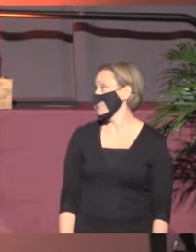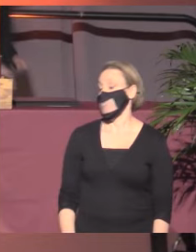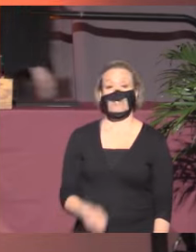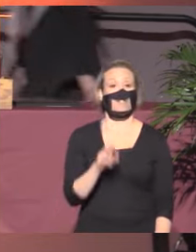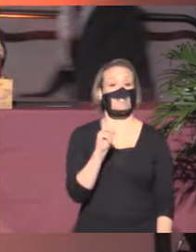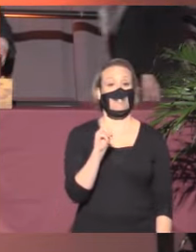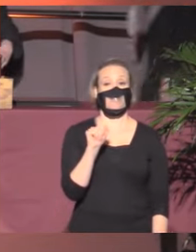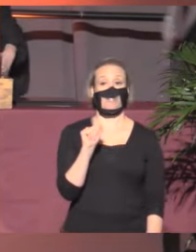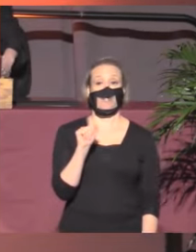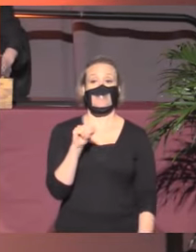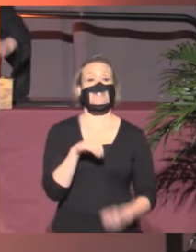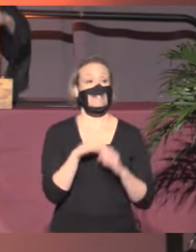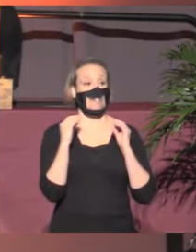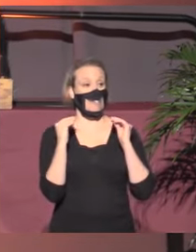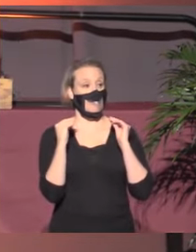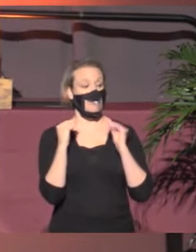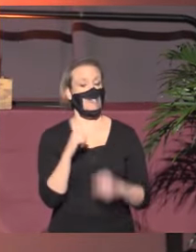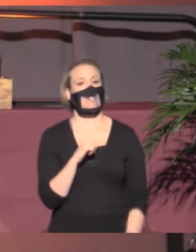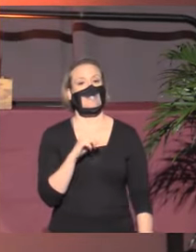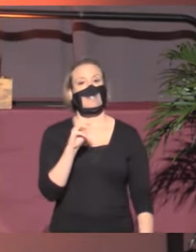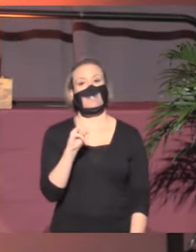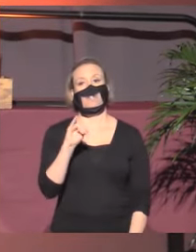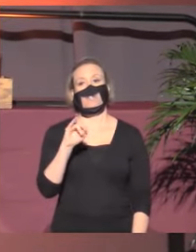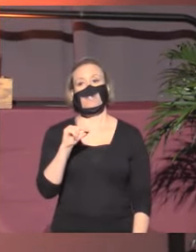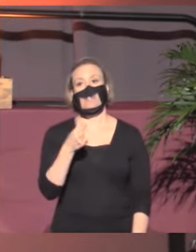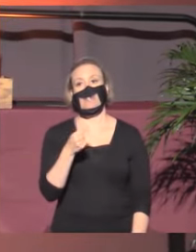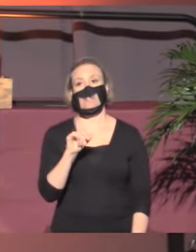Master of Arts in Teaching, Mingyang Yang.